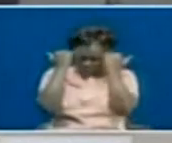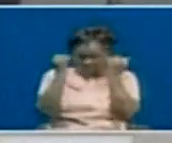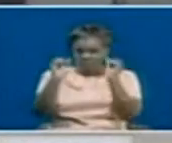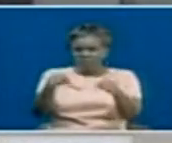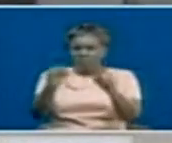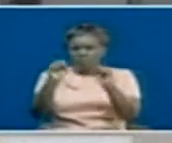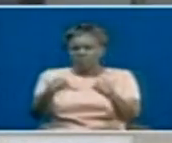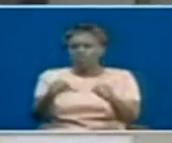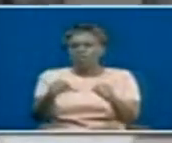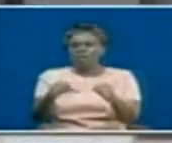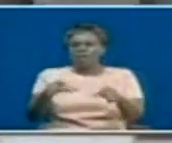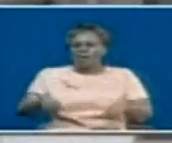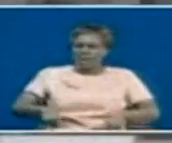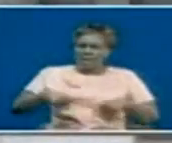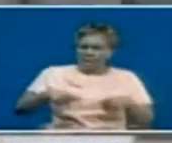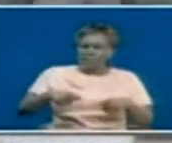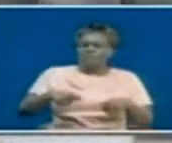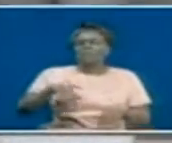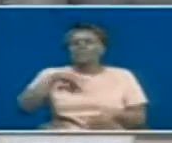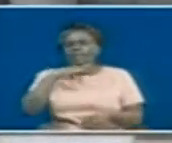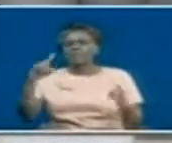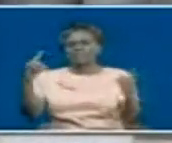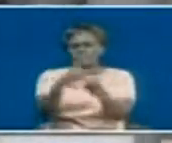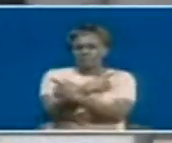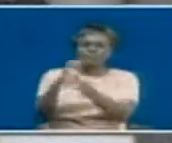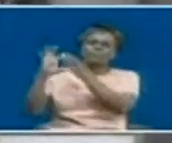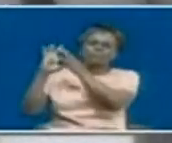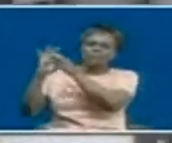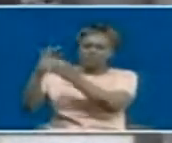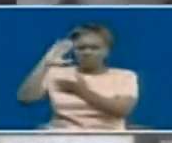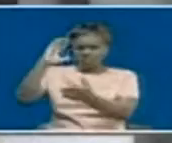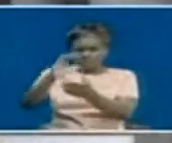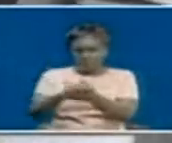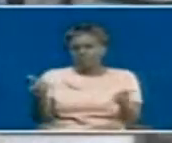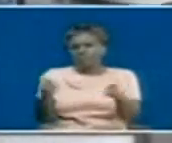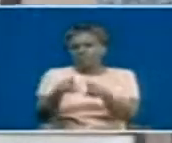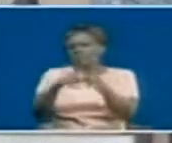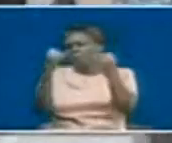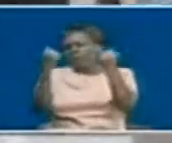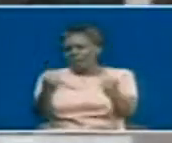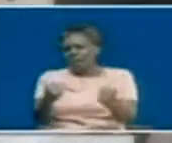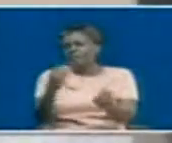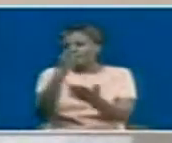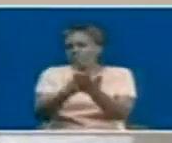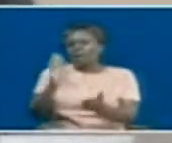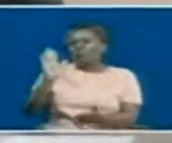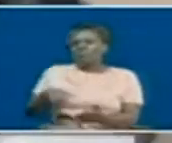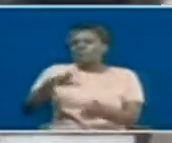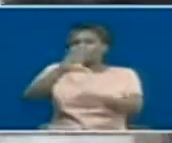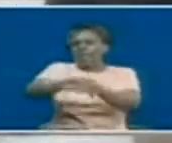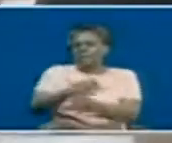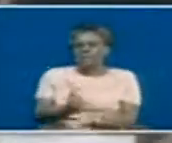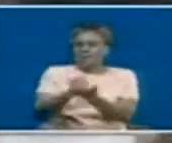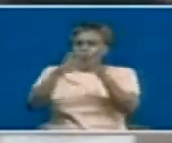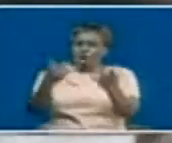the difference between life and death. Cultural beliefs in the society have over time made it difficult for such women to seek help or